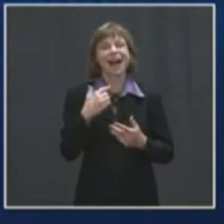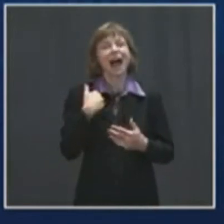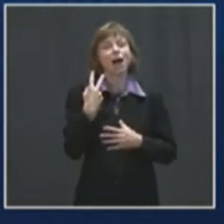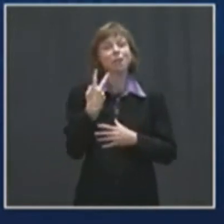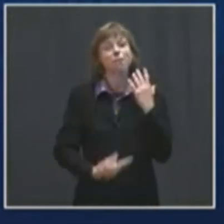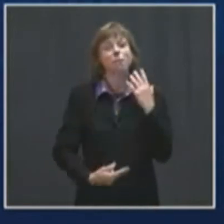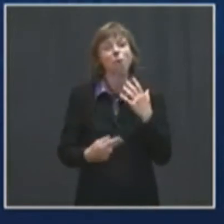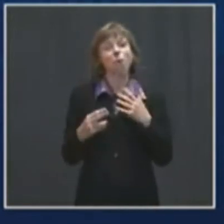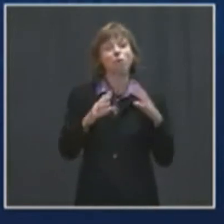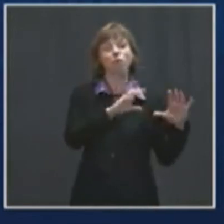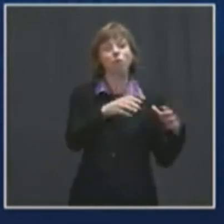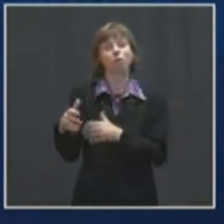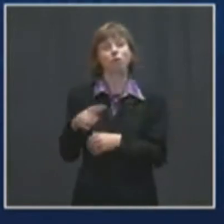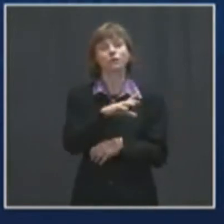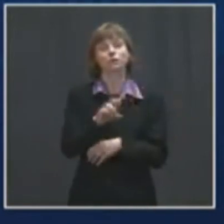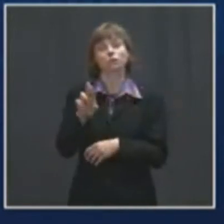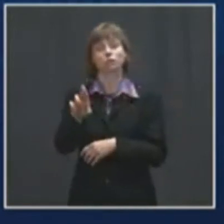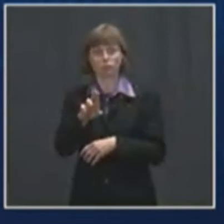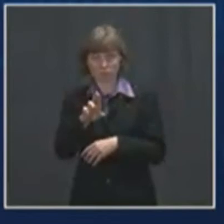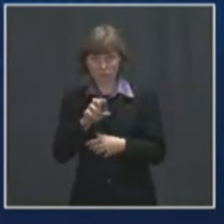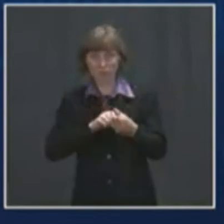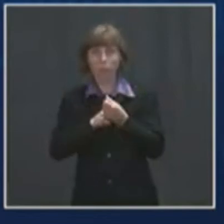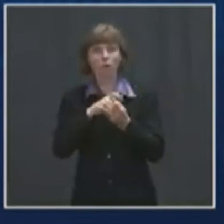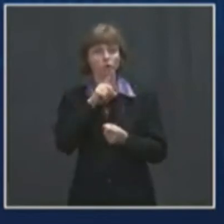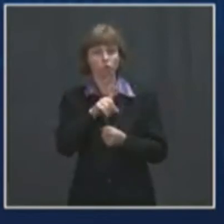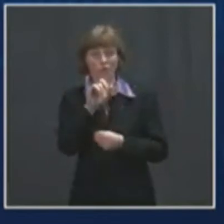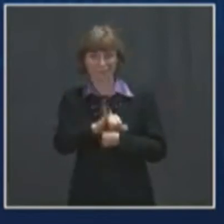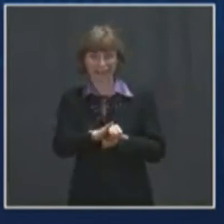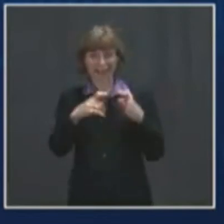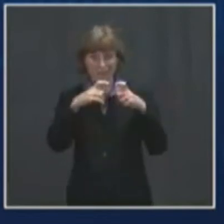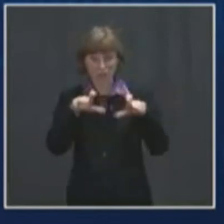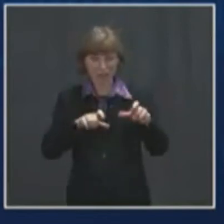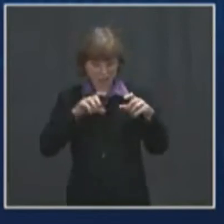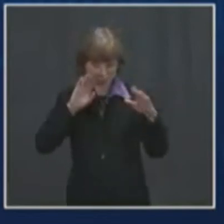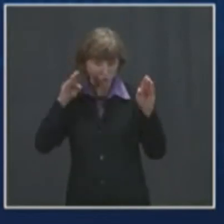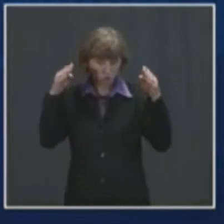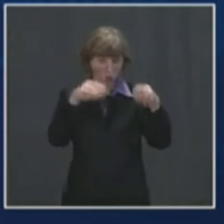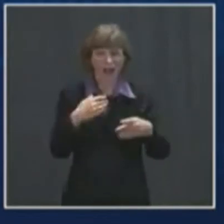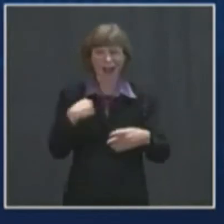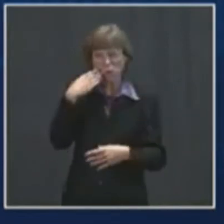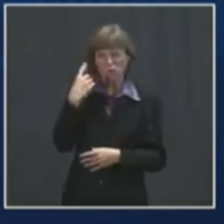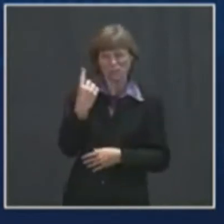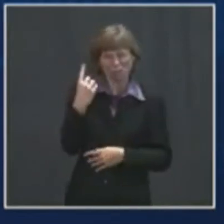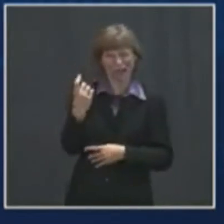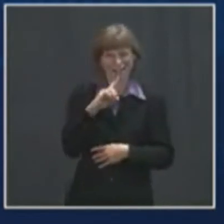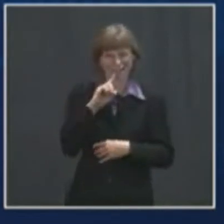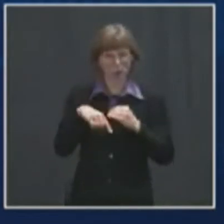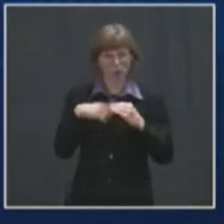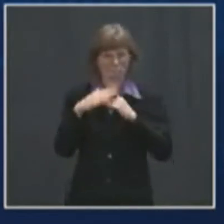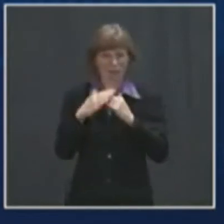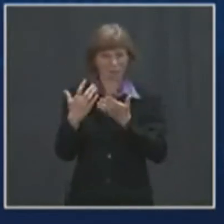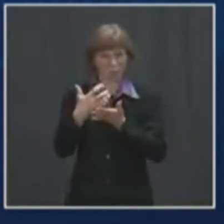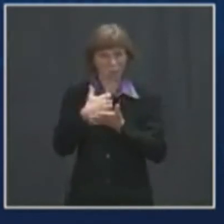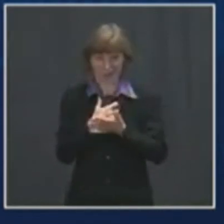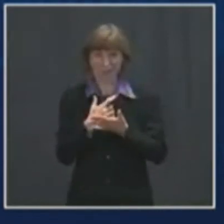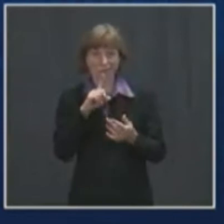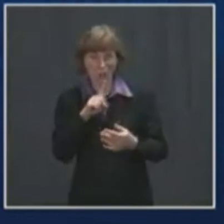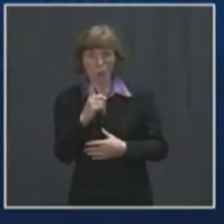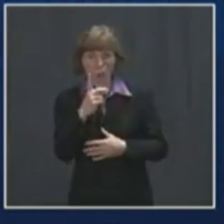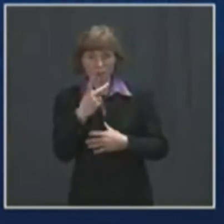support for ensuring the checks were targeted. There was bipartisan, I know somebody asked a question about minimum wage earlier. There actually was